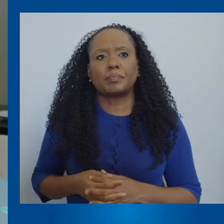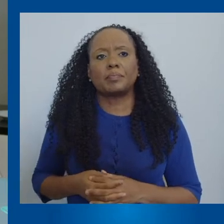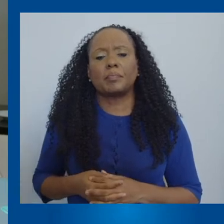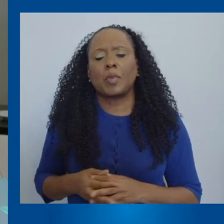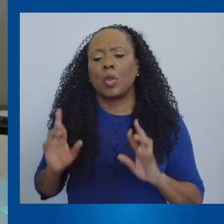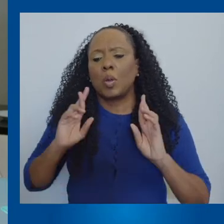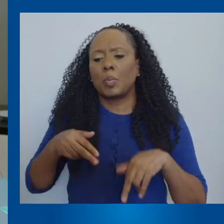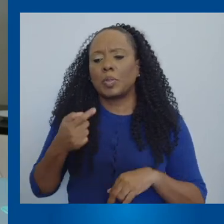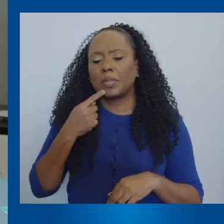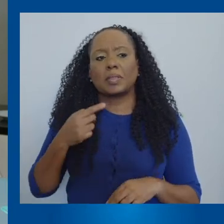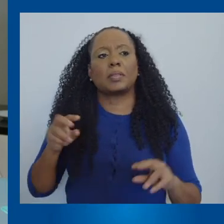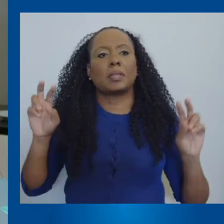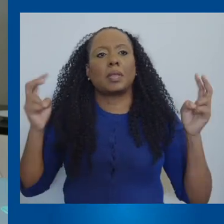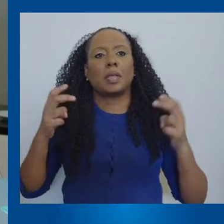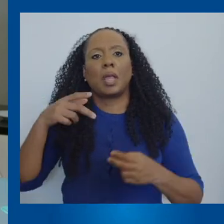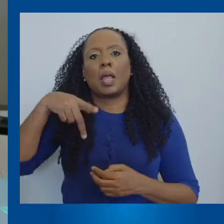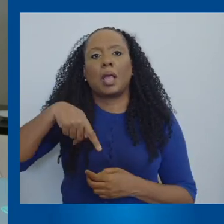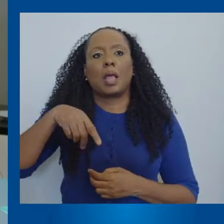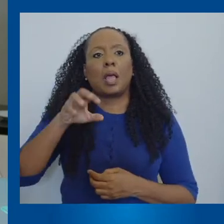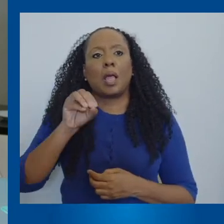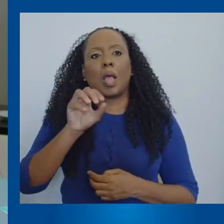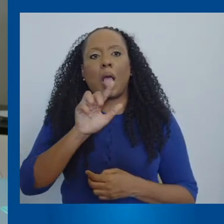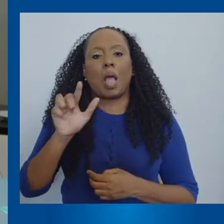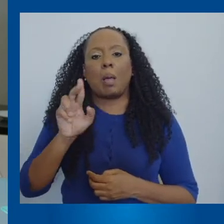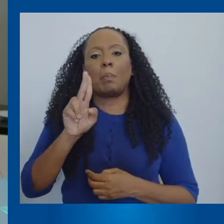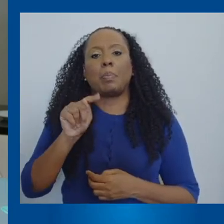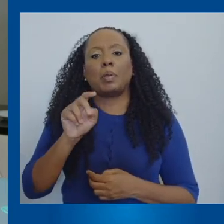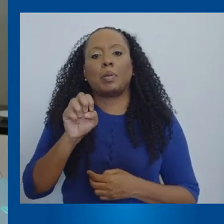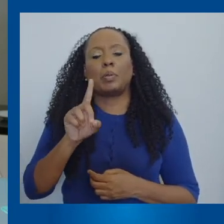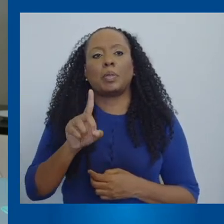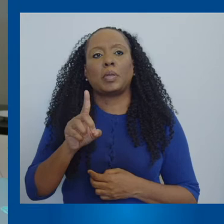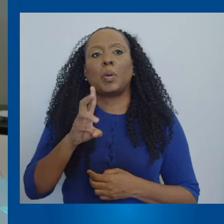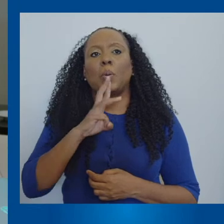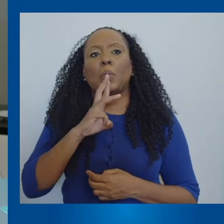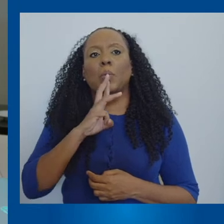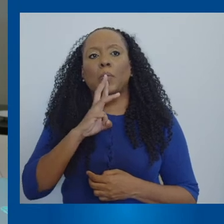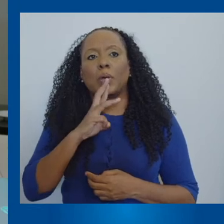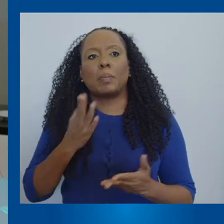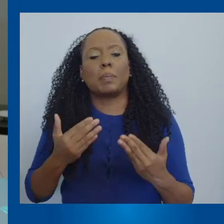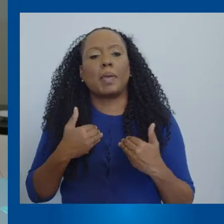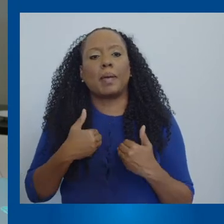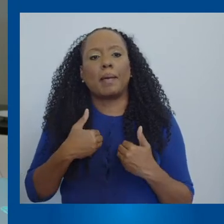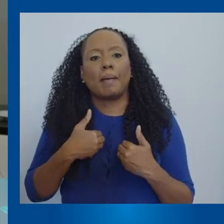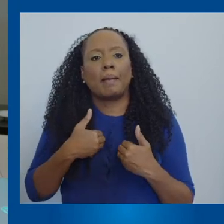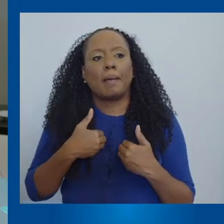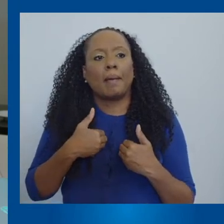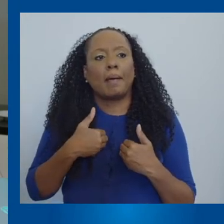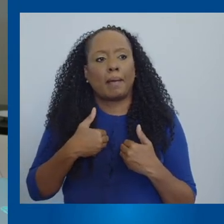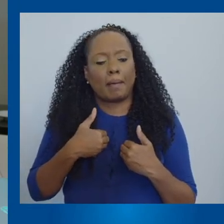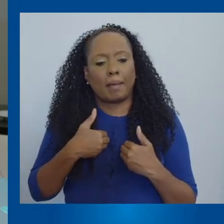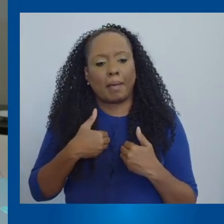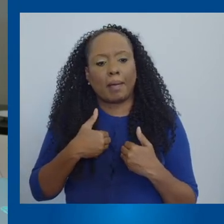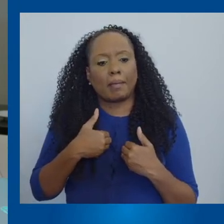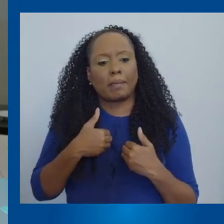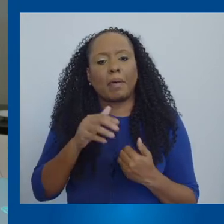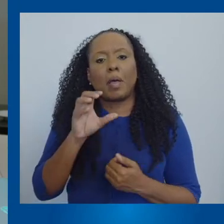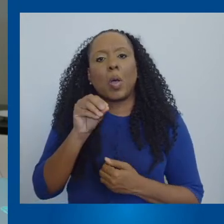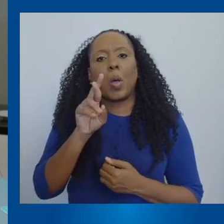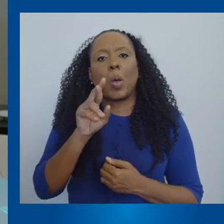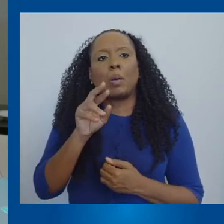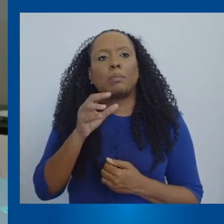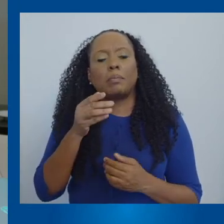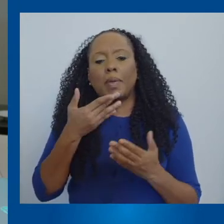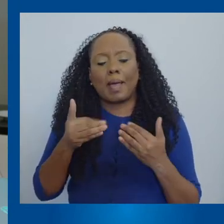says that polluted waterways are likely to harbor microorganisms that increase AMR in the environment. How can this be